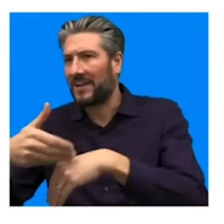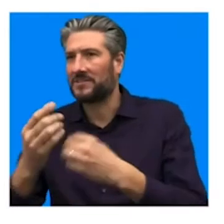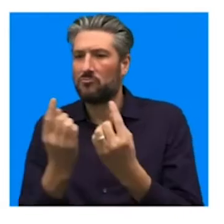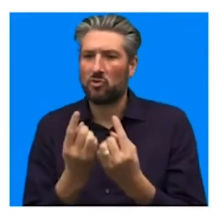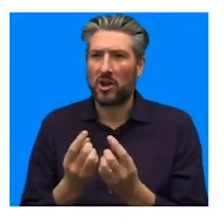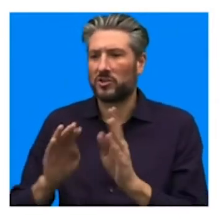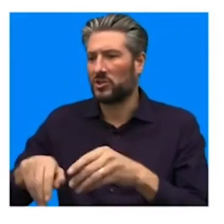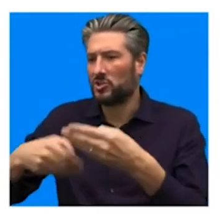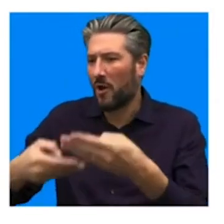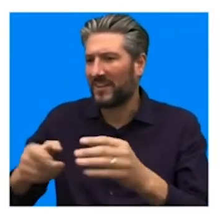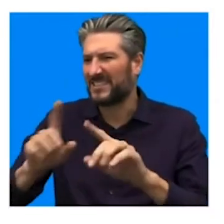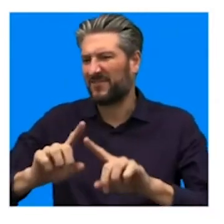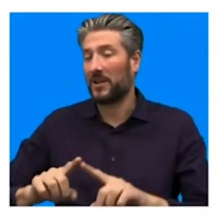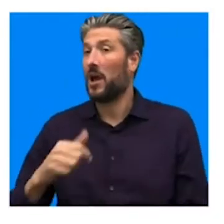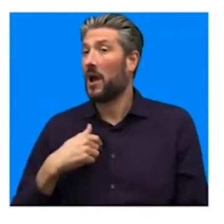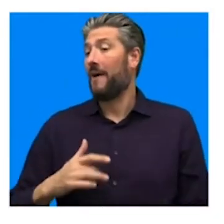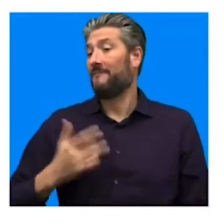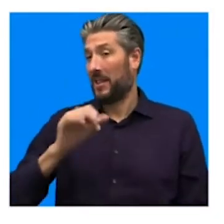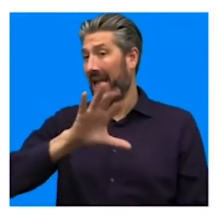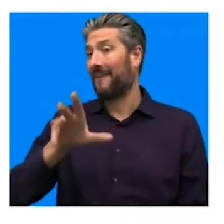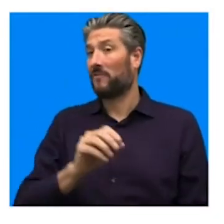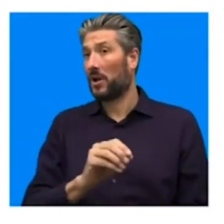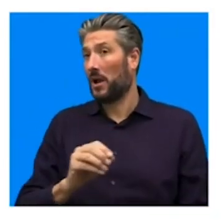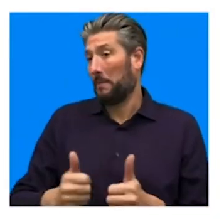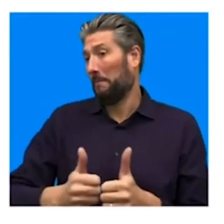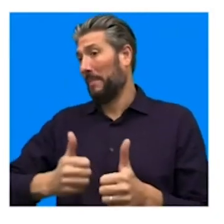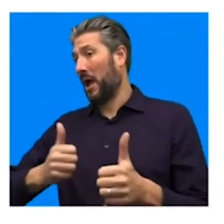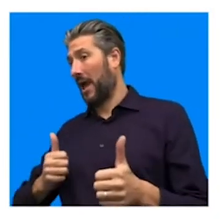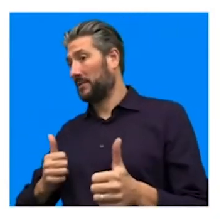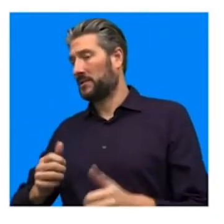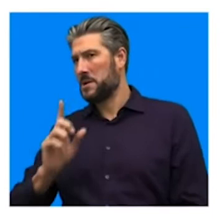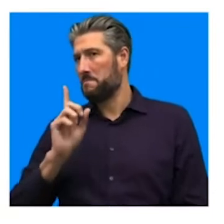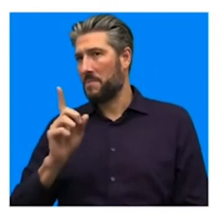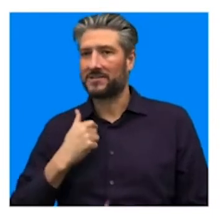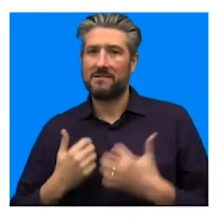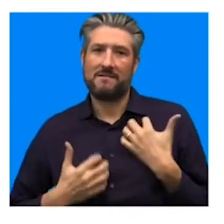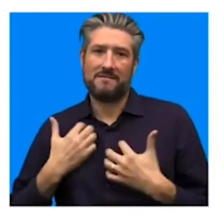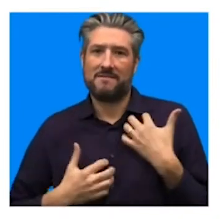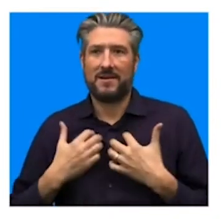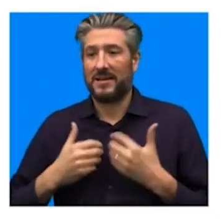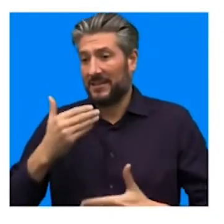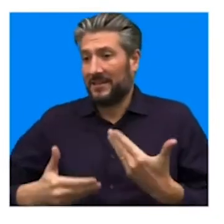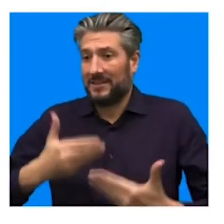still steps behind, but I'm really excited by the fact that the conversation has started and we can keep moving forward.